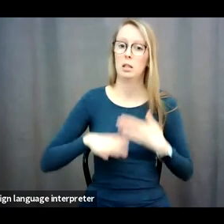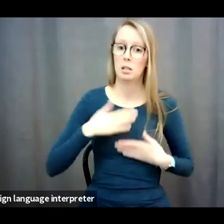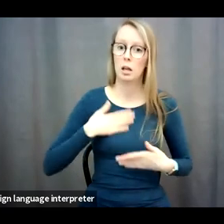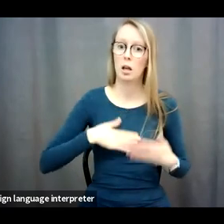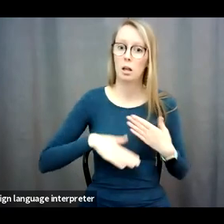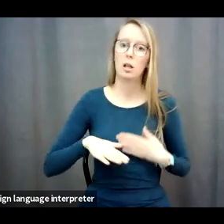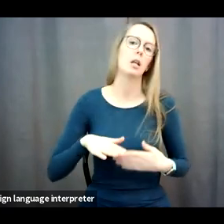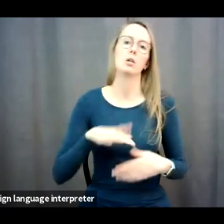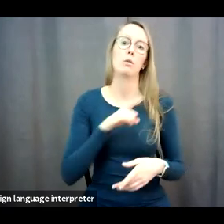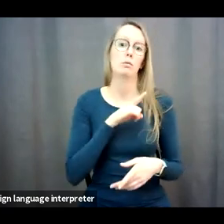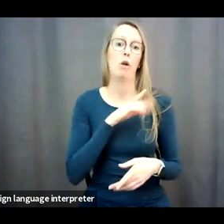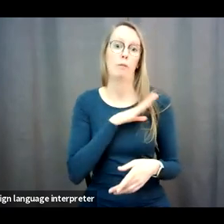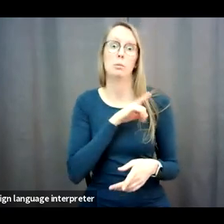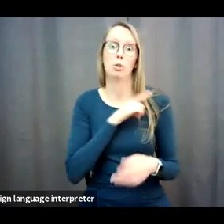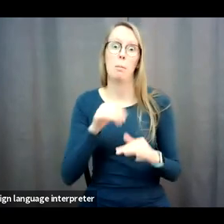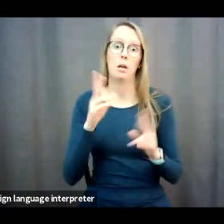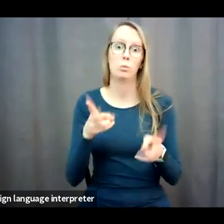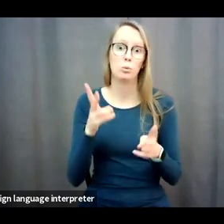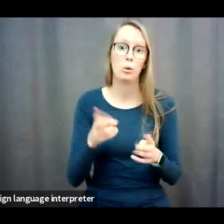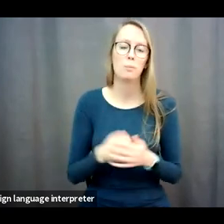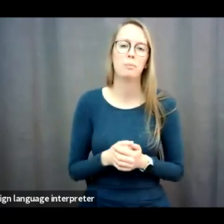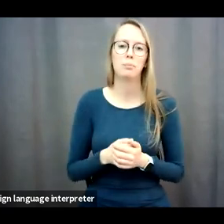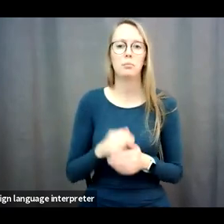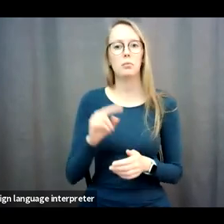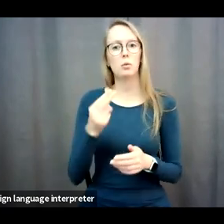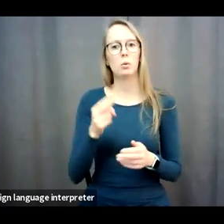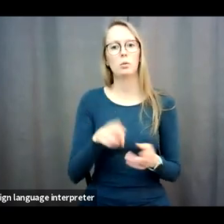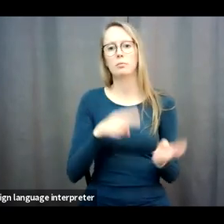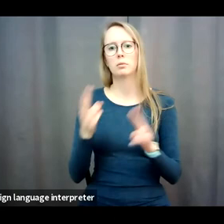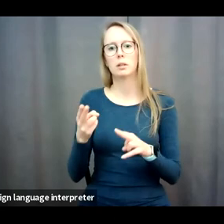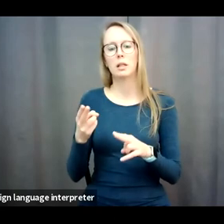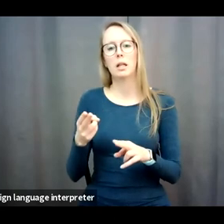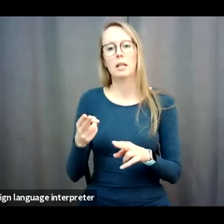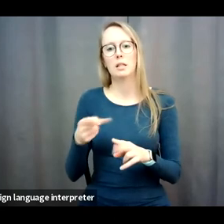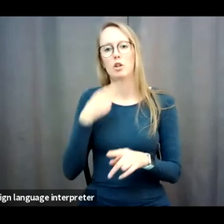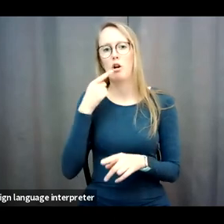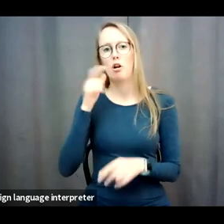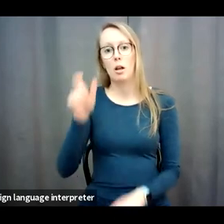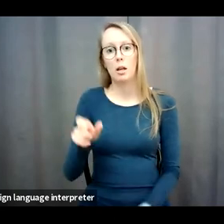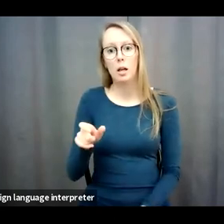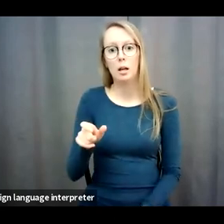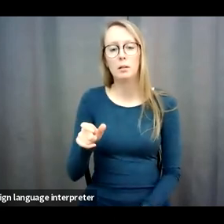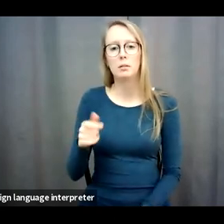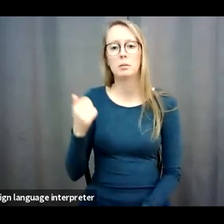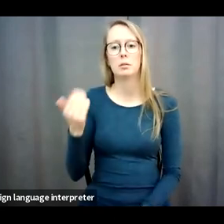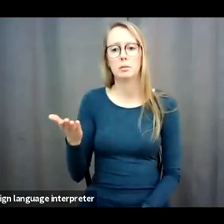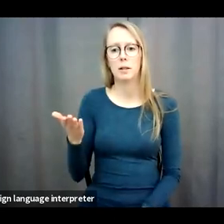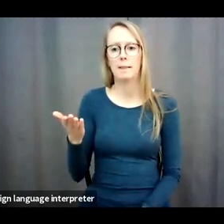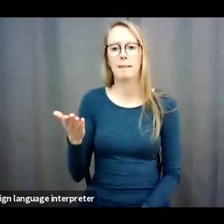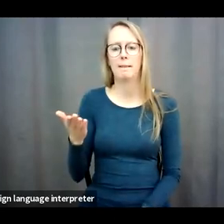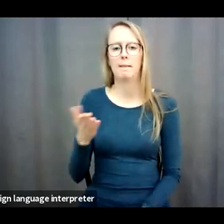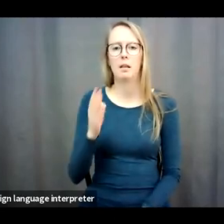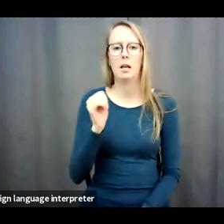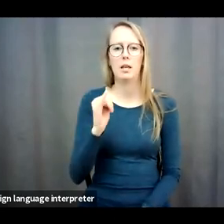more there to unpack. Thank you. So we're going to move on to our next speaker, and our next speaker is